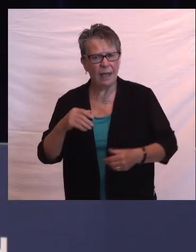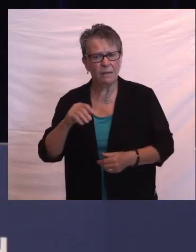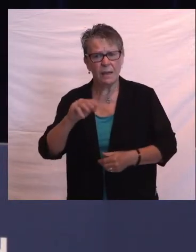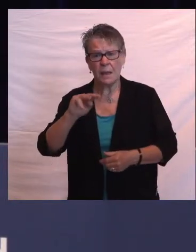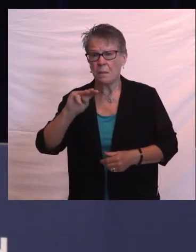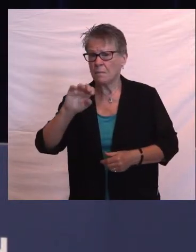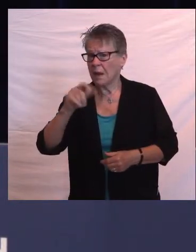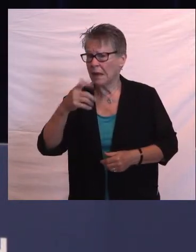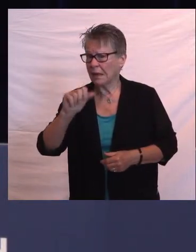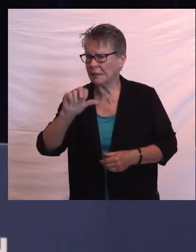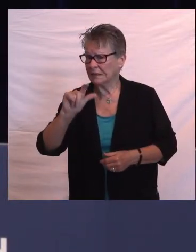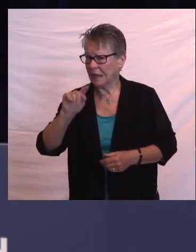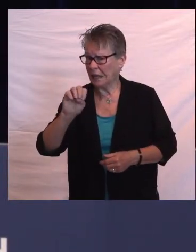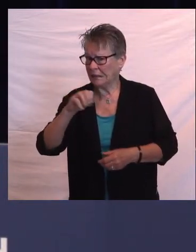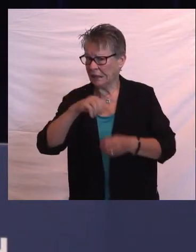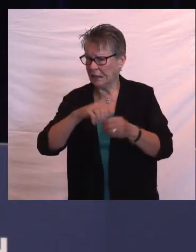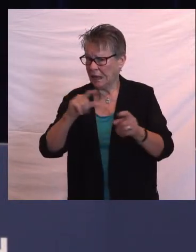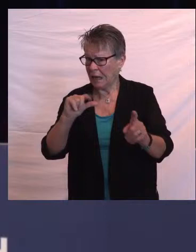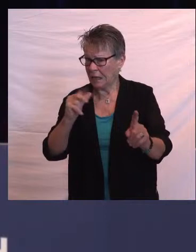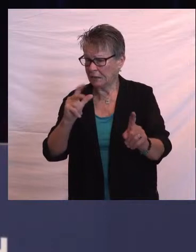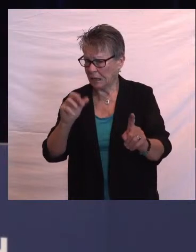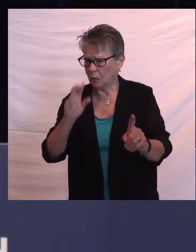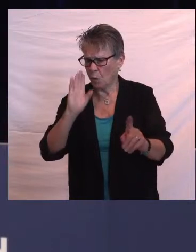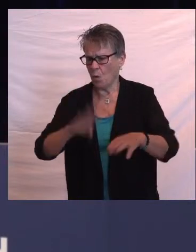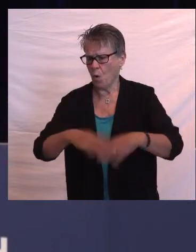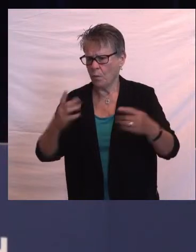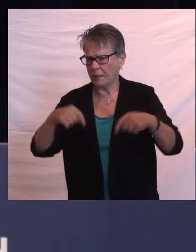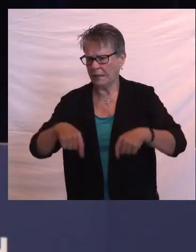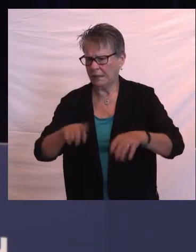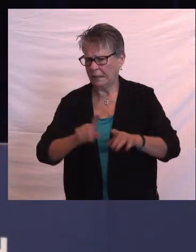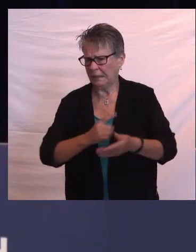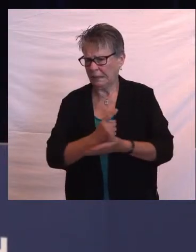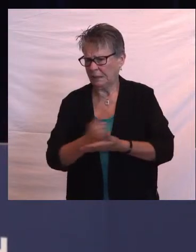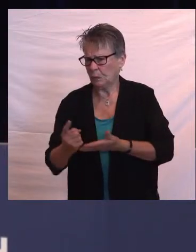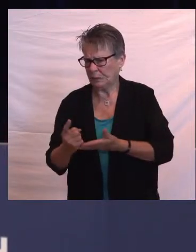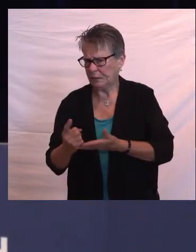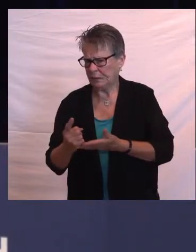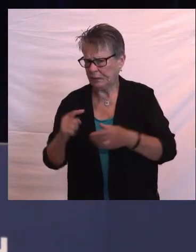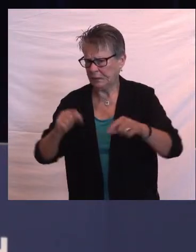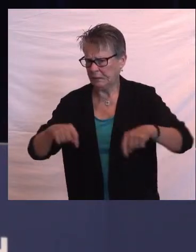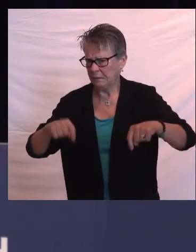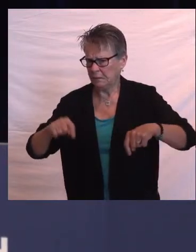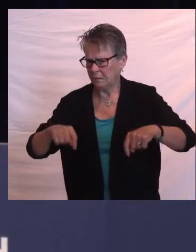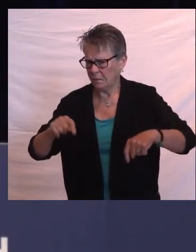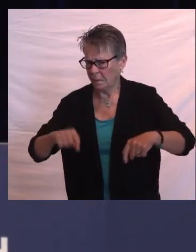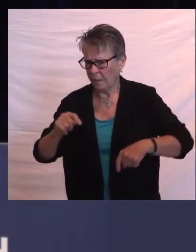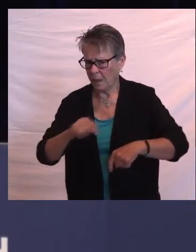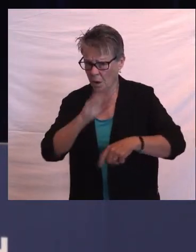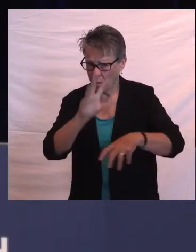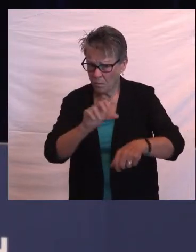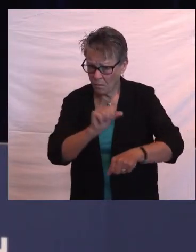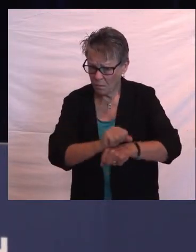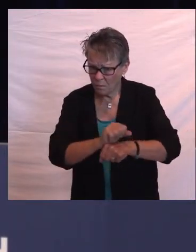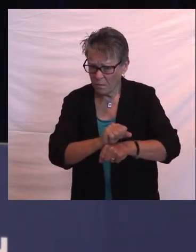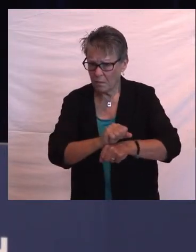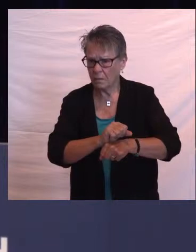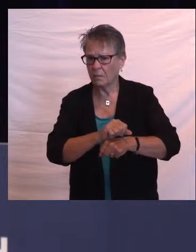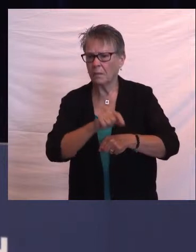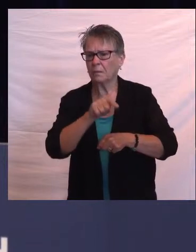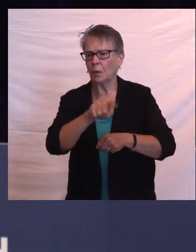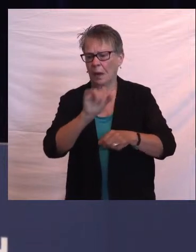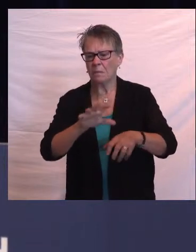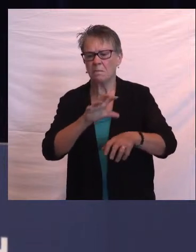week. Appointments will be able to be scheduled at the end of this week, and